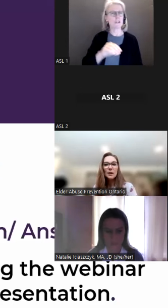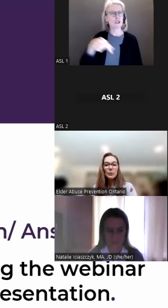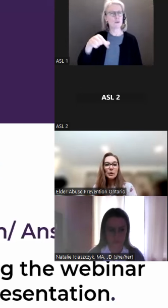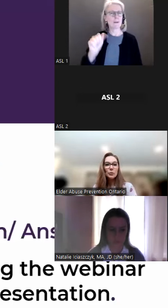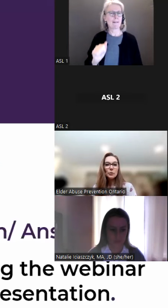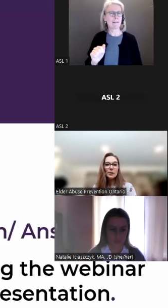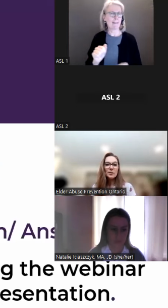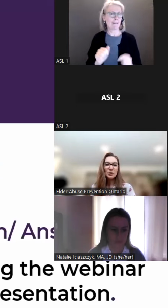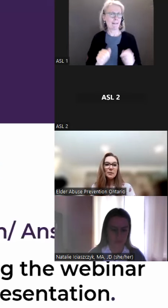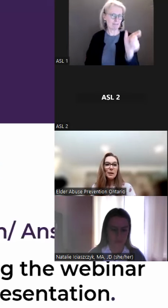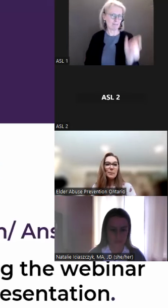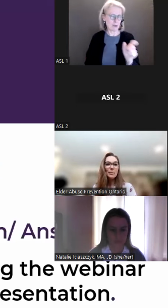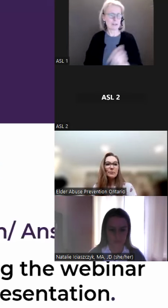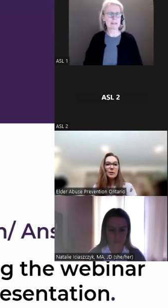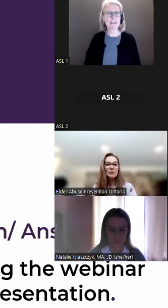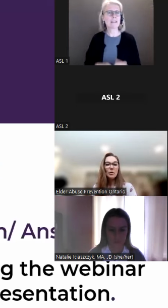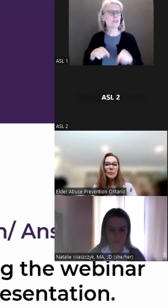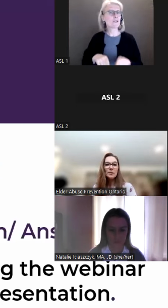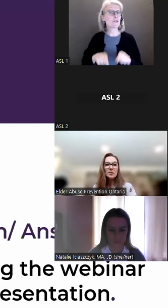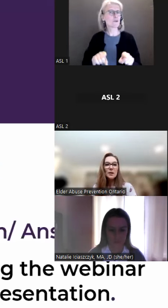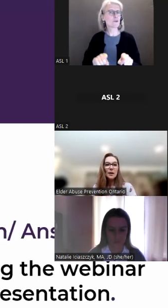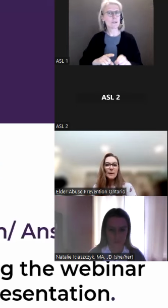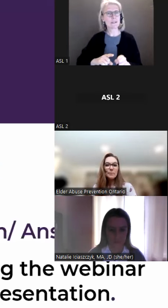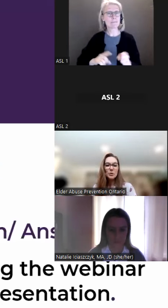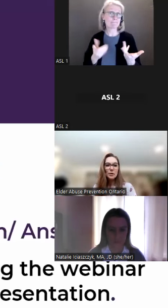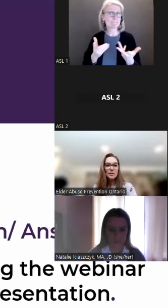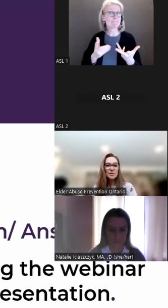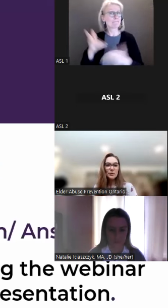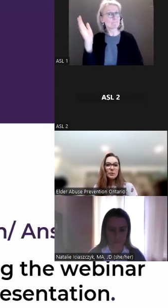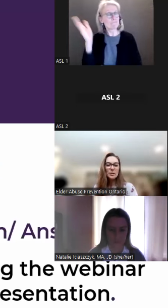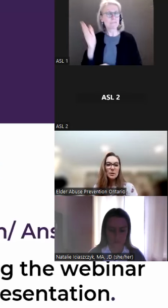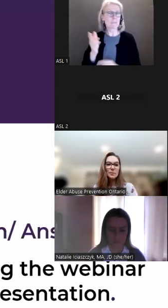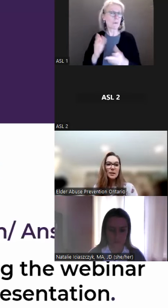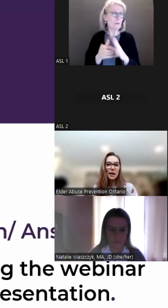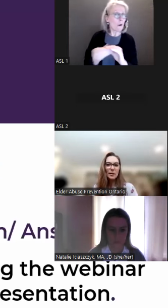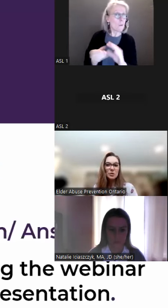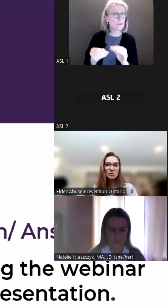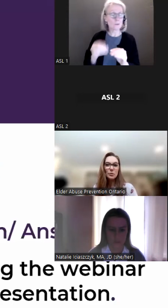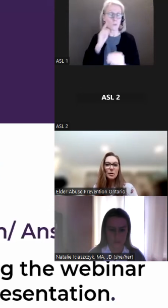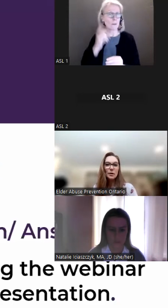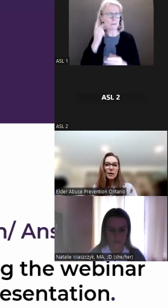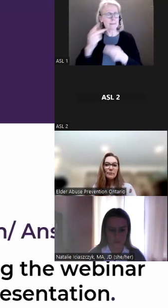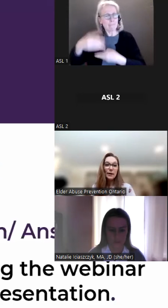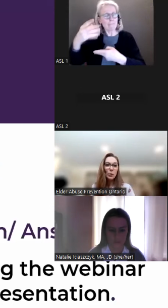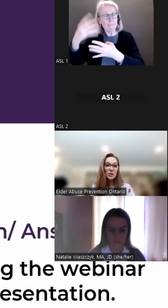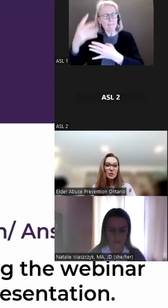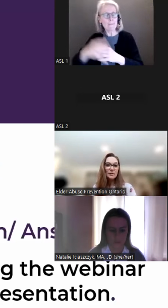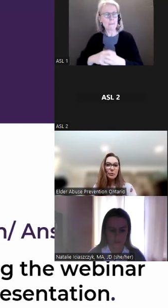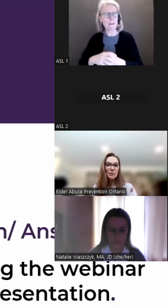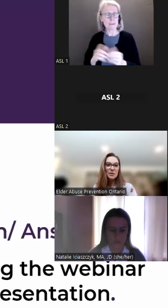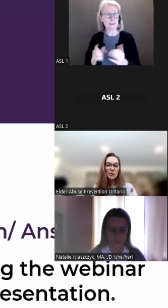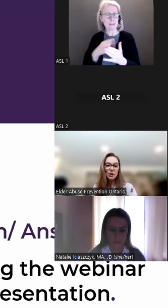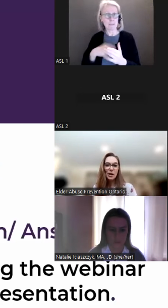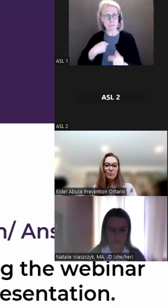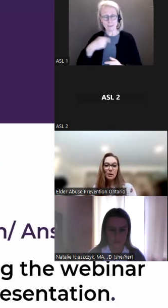it. We know during the session, many people have lots of comments, so it's difficult sometimes at the end to find questions